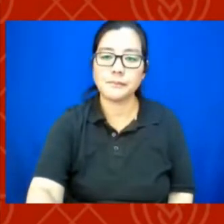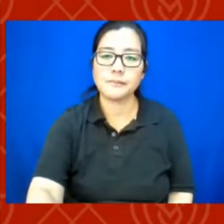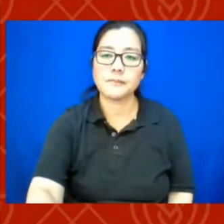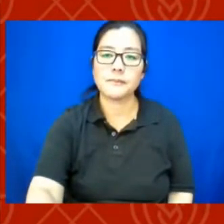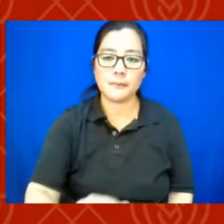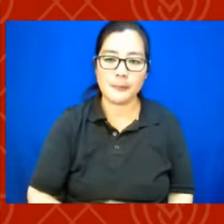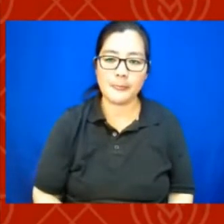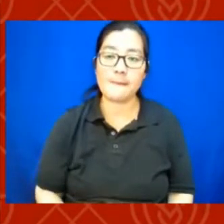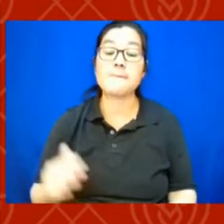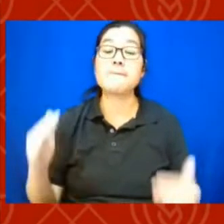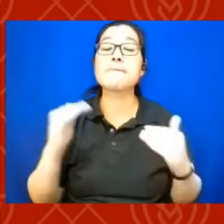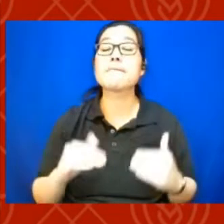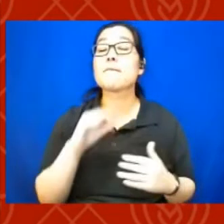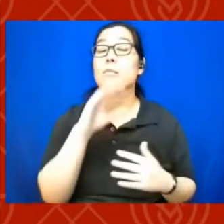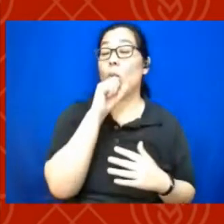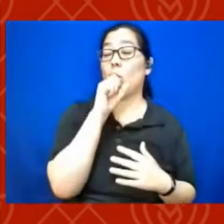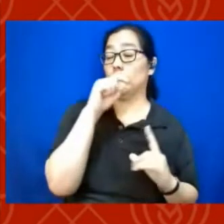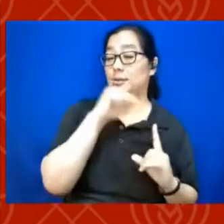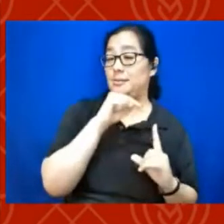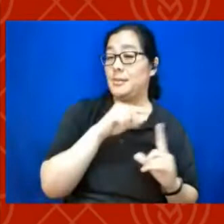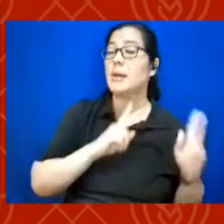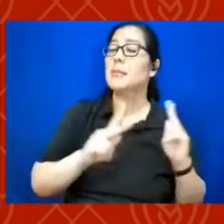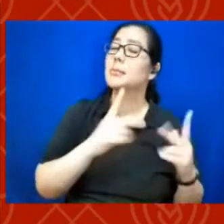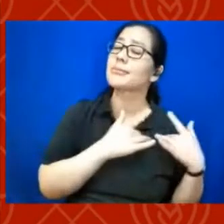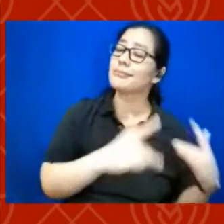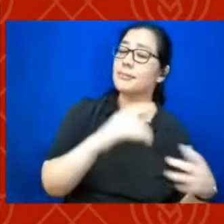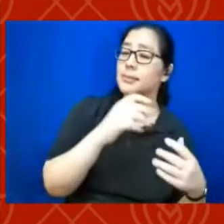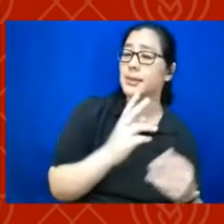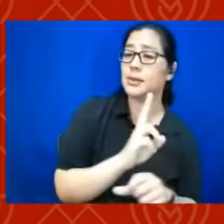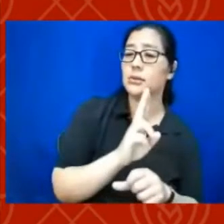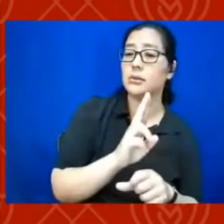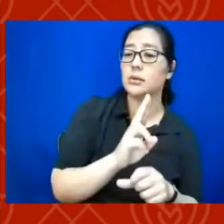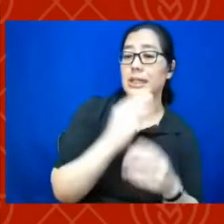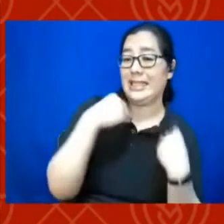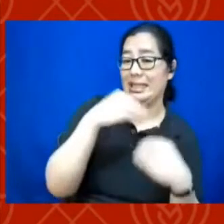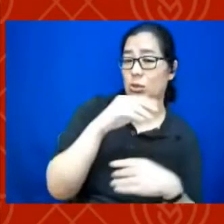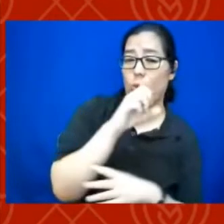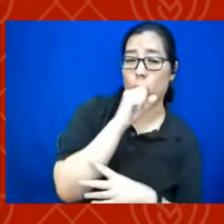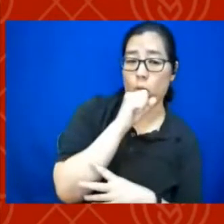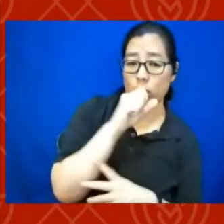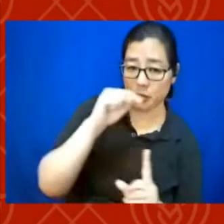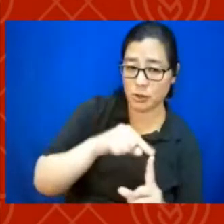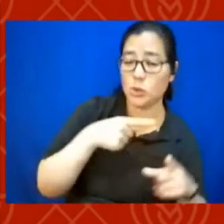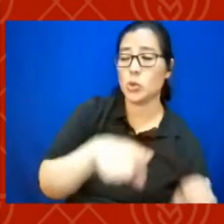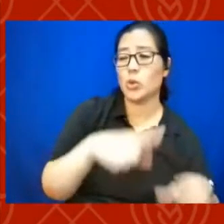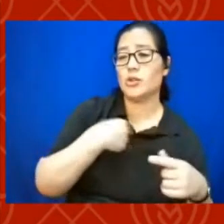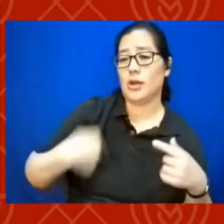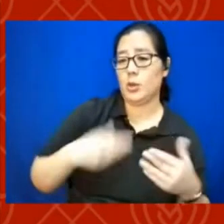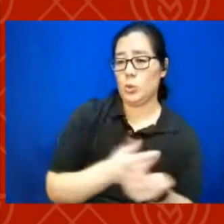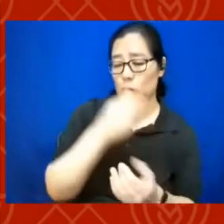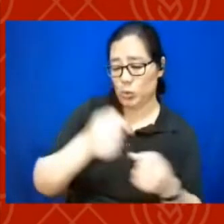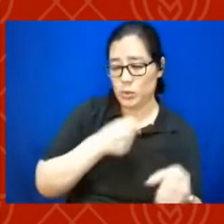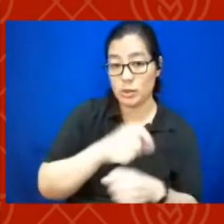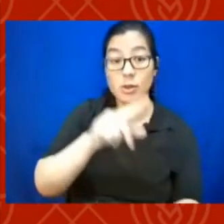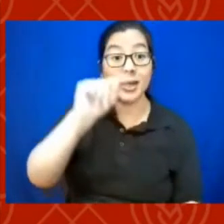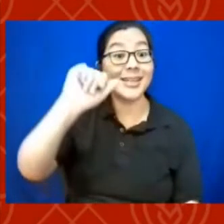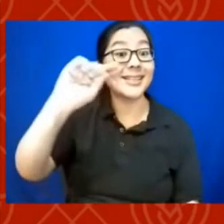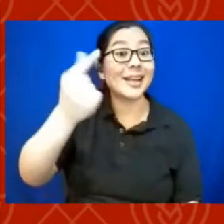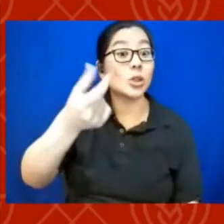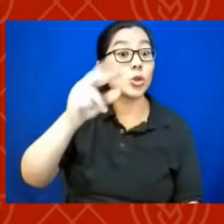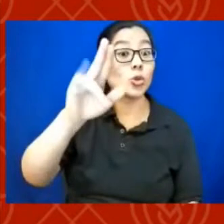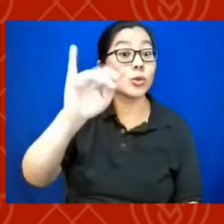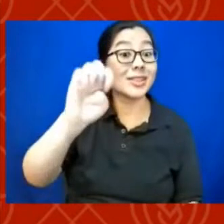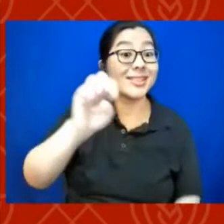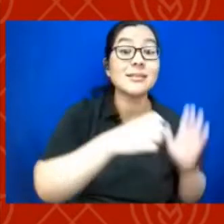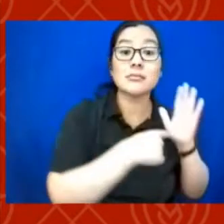Moving on, we have oranges. People eat oranges, or juzi, during Thanksgiving, Chinese New Year. Tangerines represent wealth, while oranges